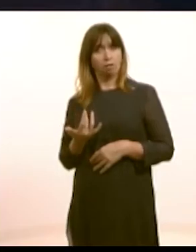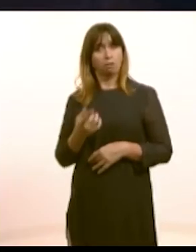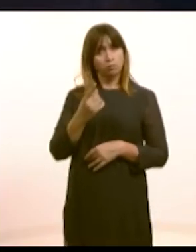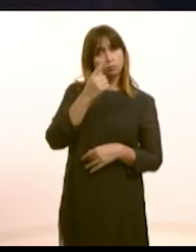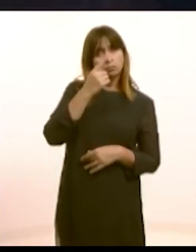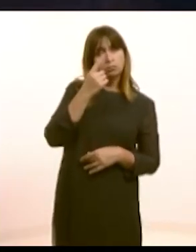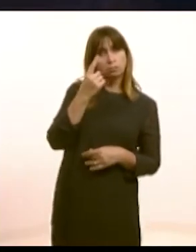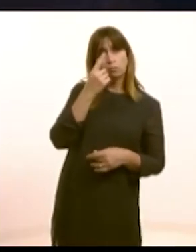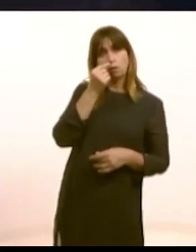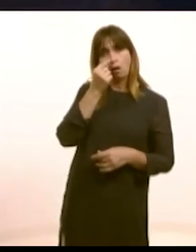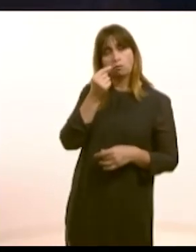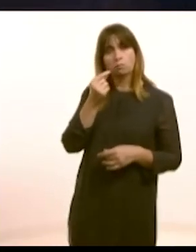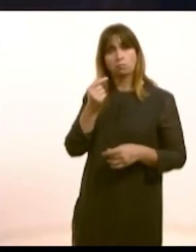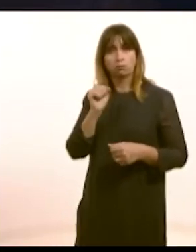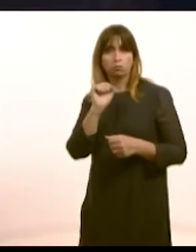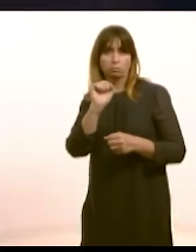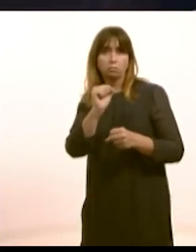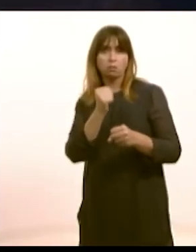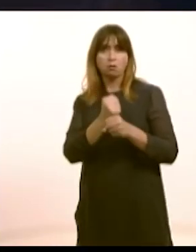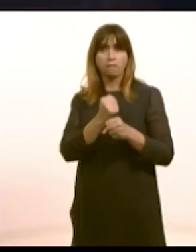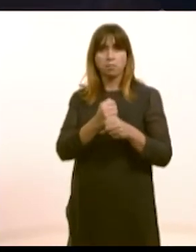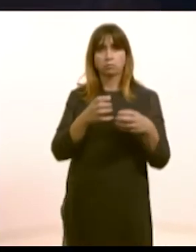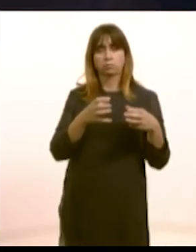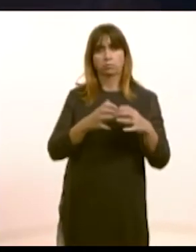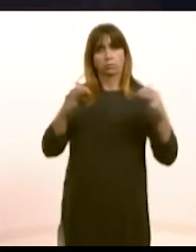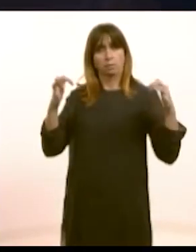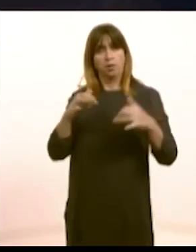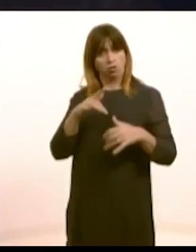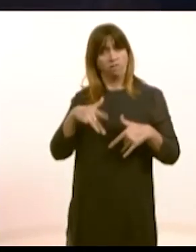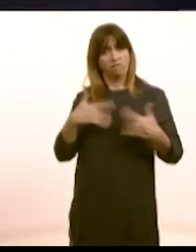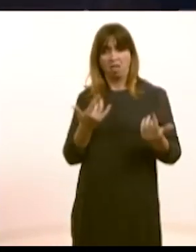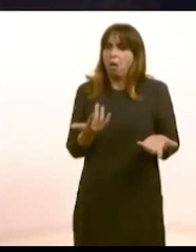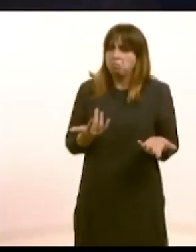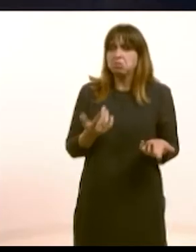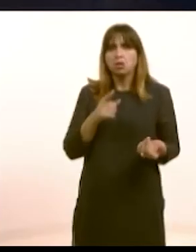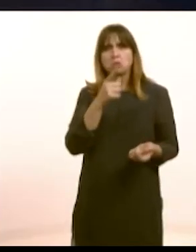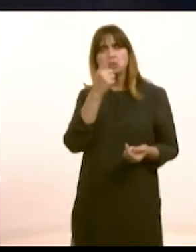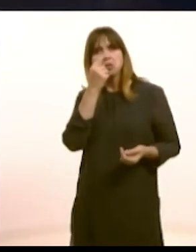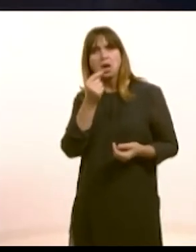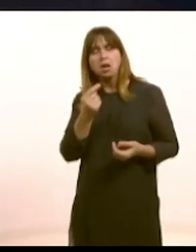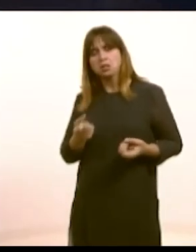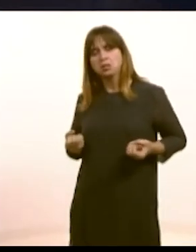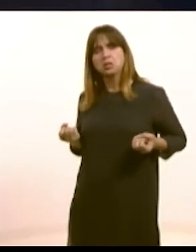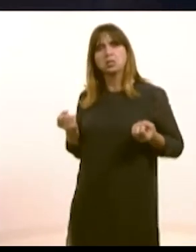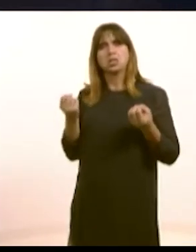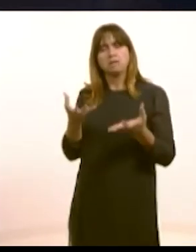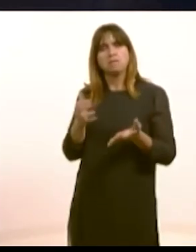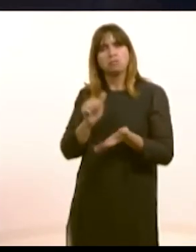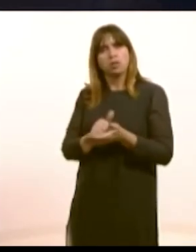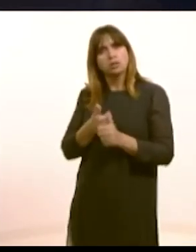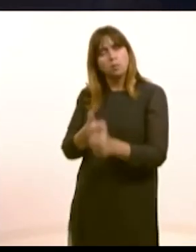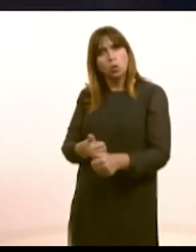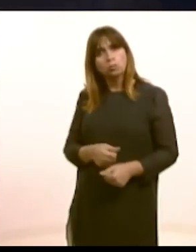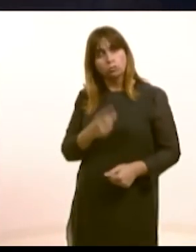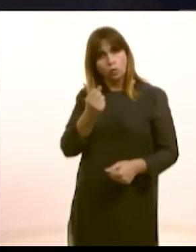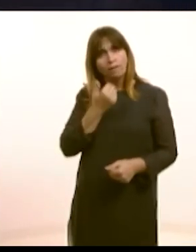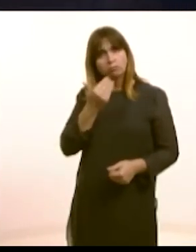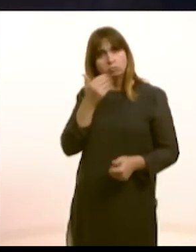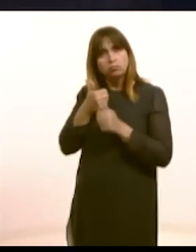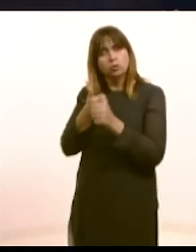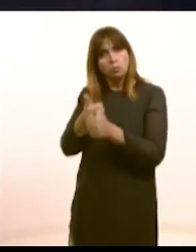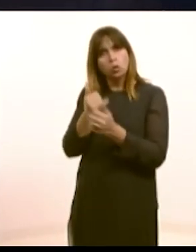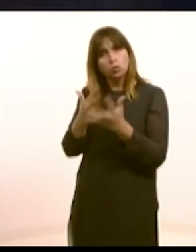capacity within your departments in the Assembly to provide the necessary support to this health board in